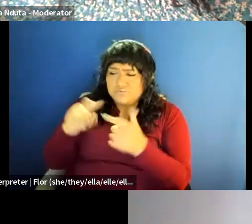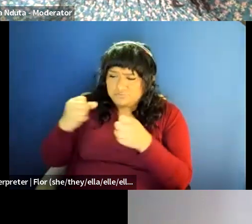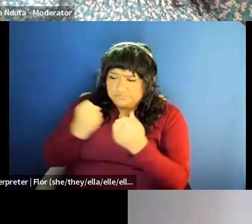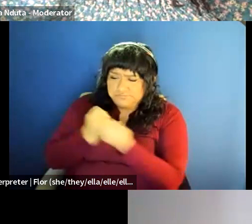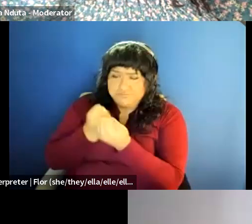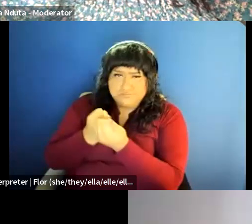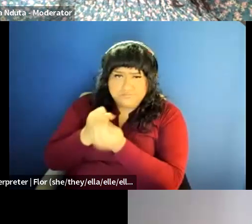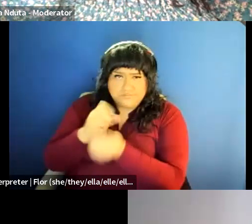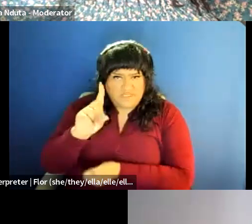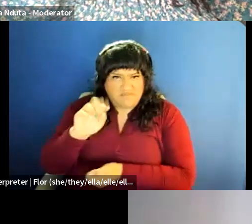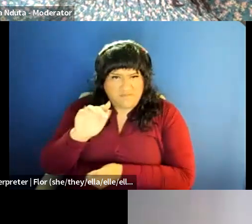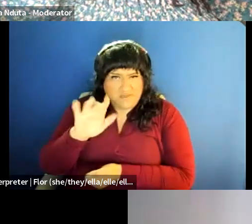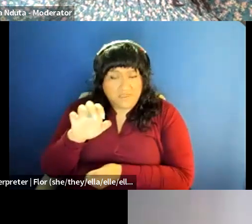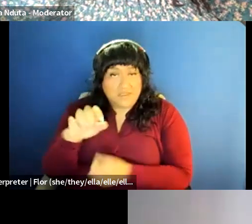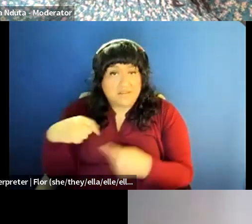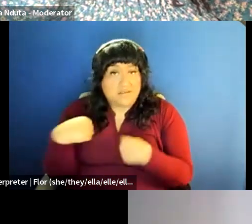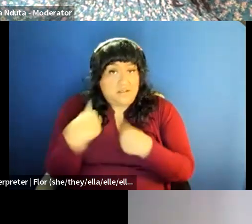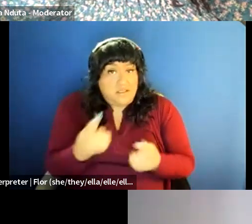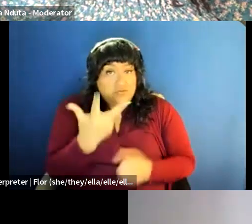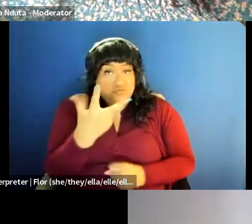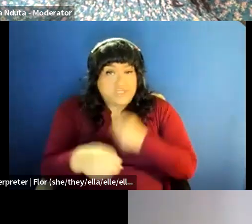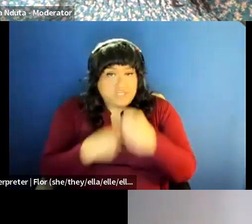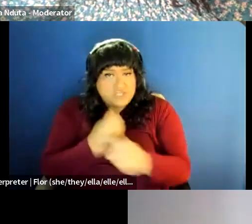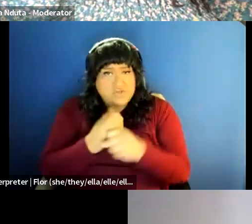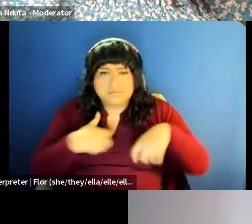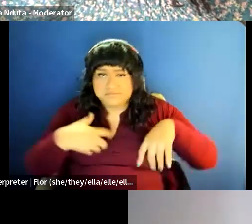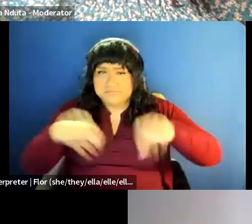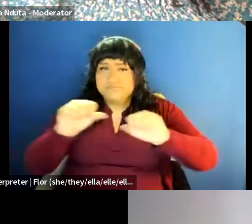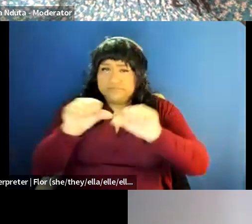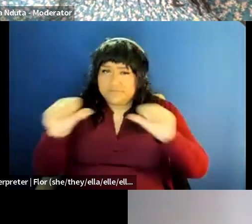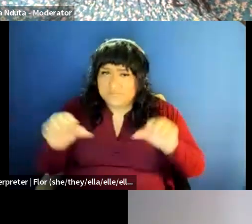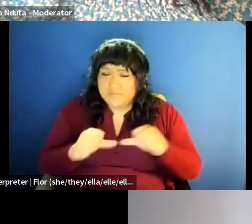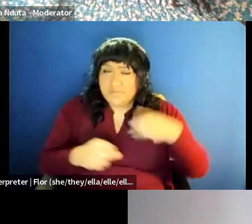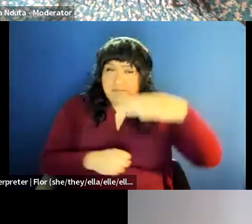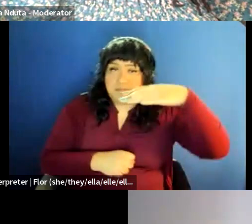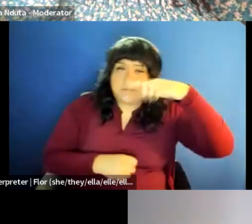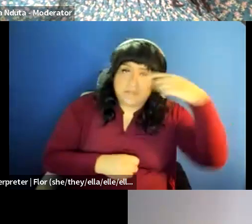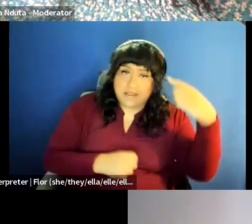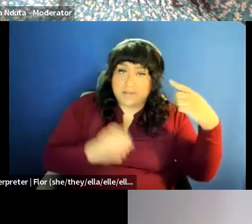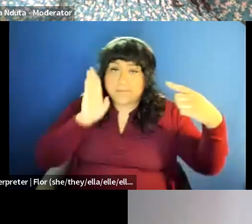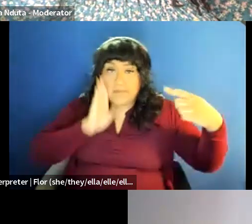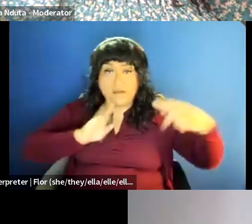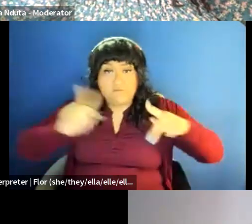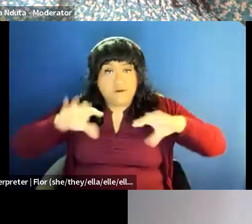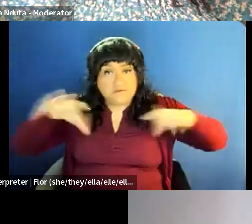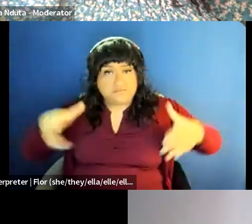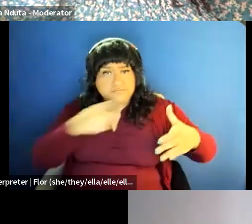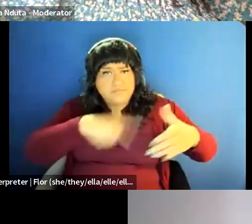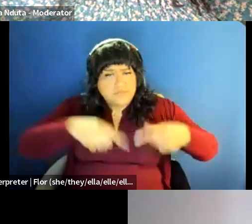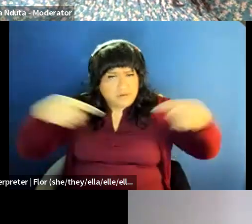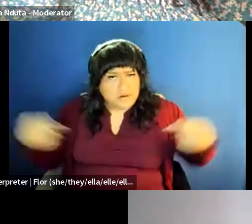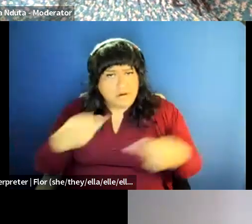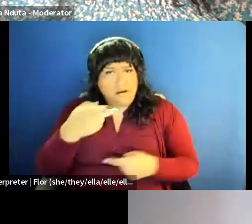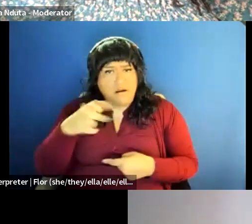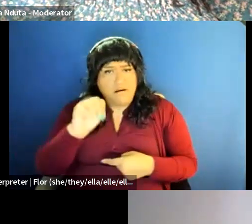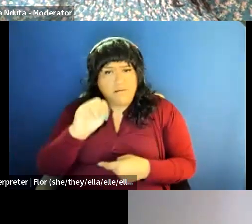And I spent the last 3 years holding spaces for Black folks who have been harmed by the ongoing